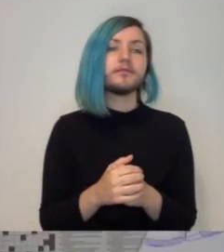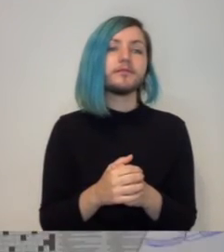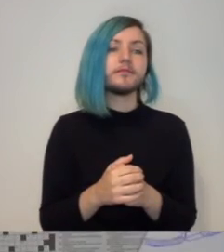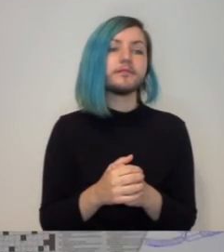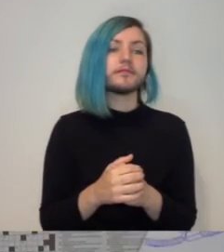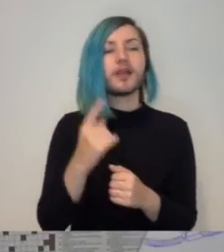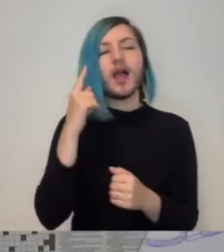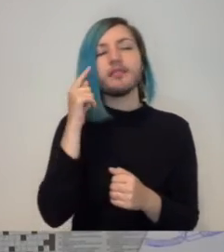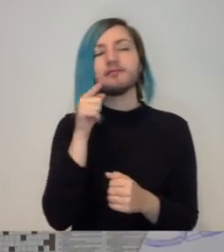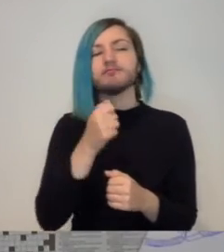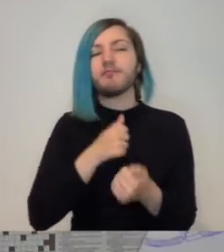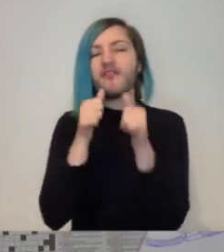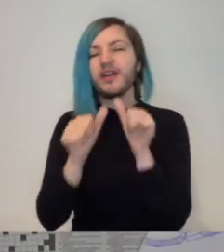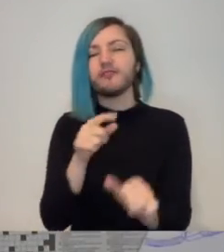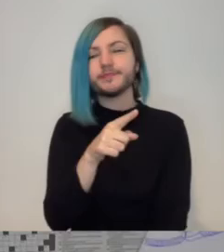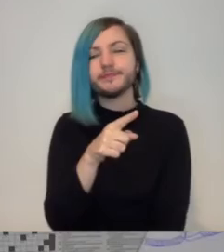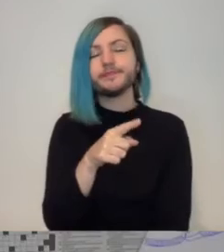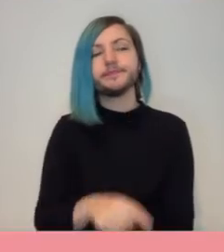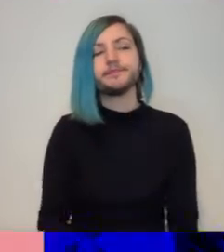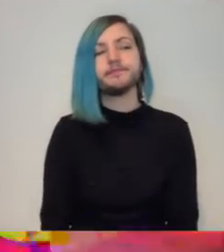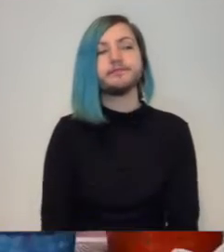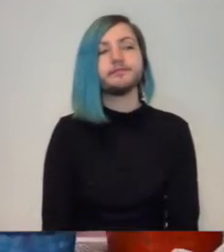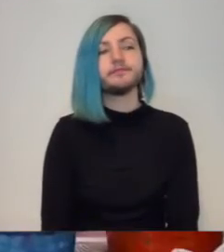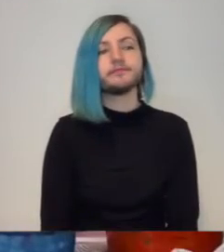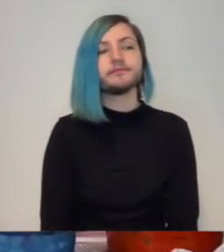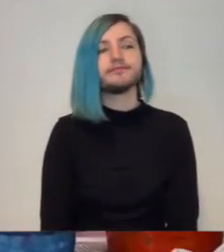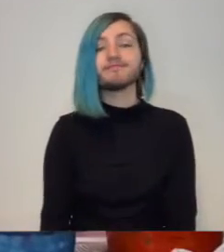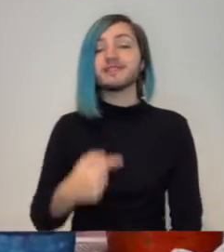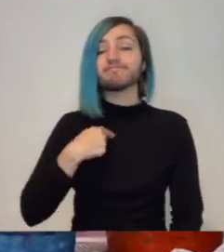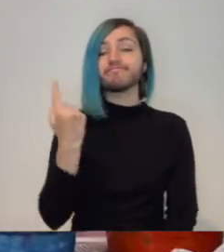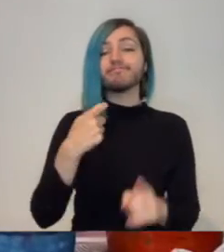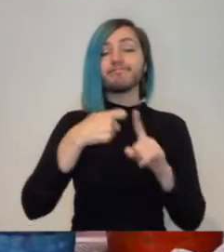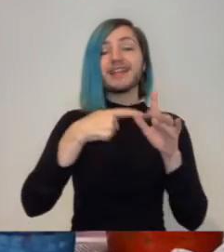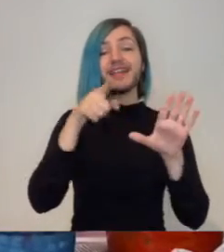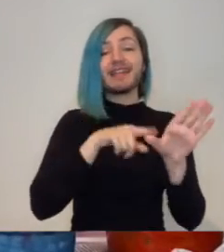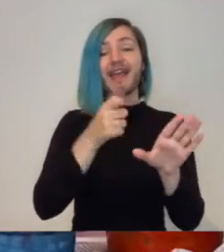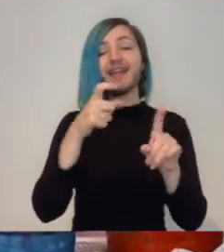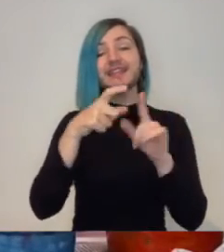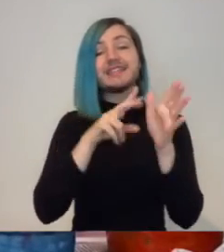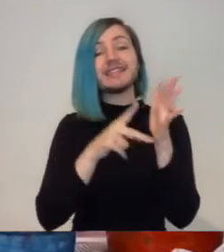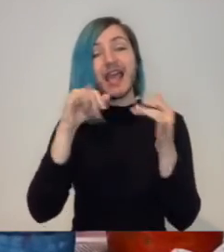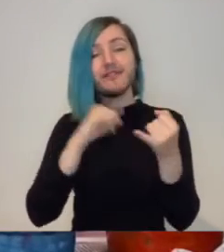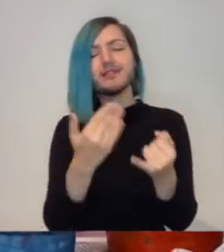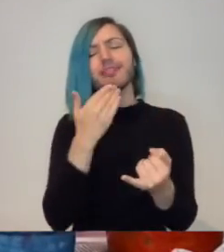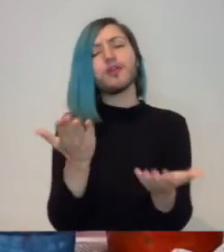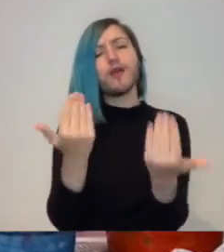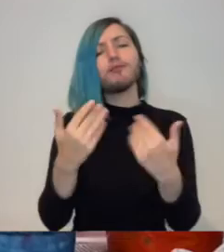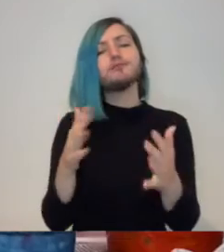I think this one might be my favourite actually. So I'm Kay Davis. Thank you so much for coming to my workshop. I